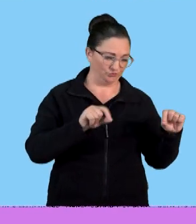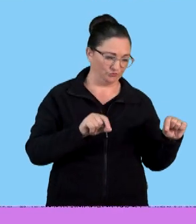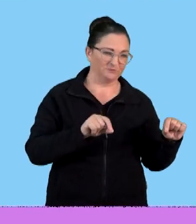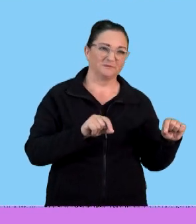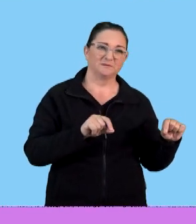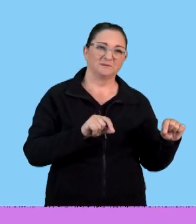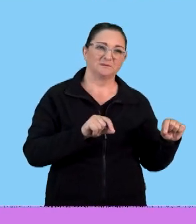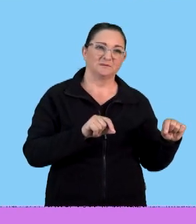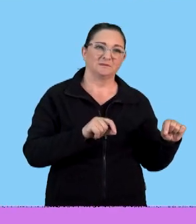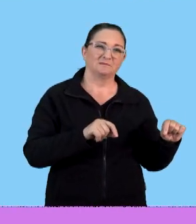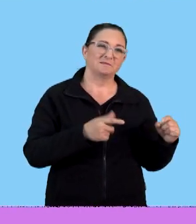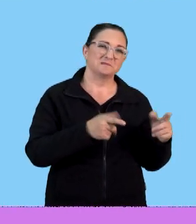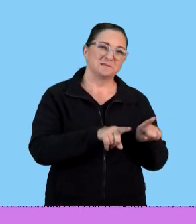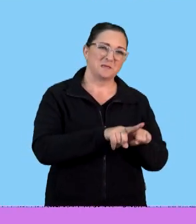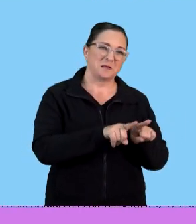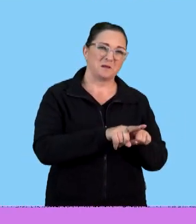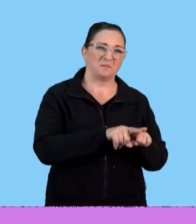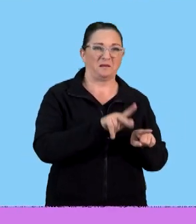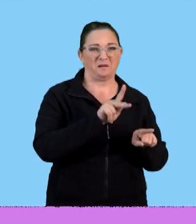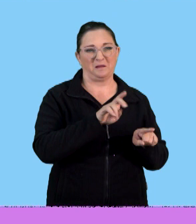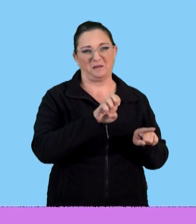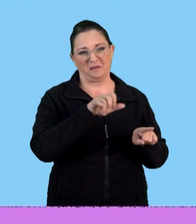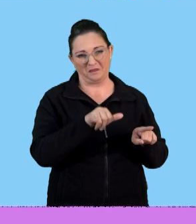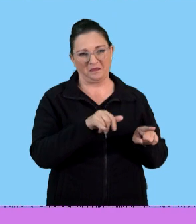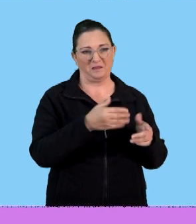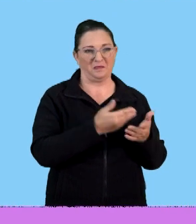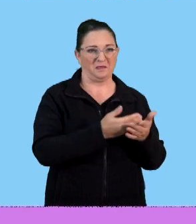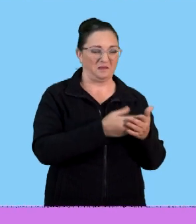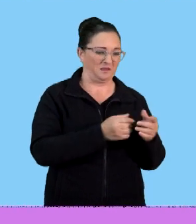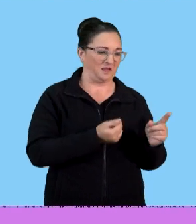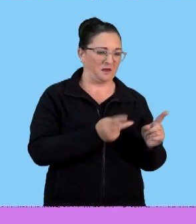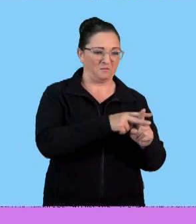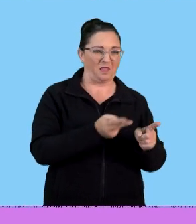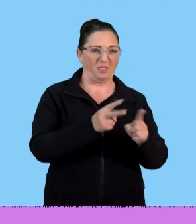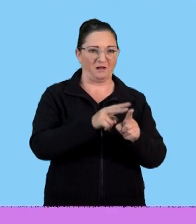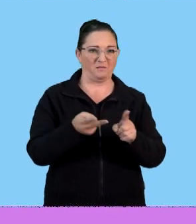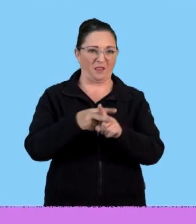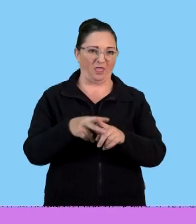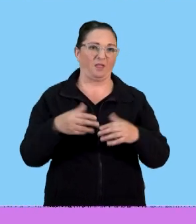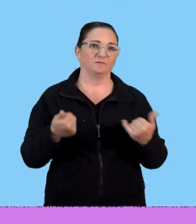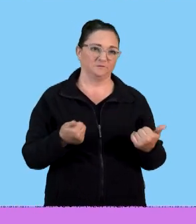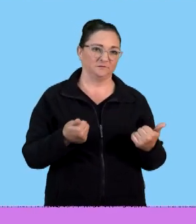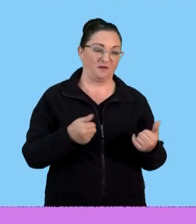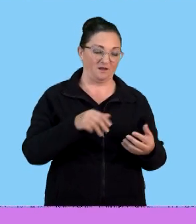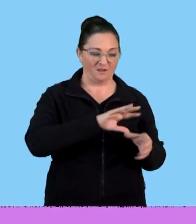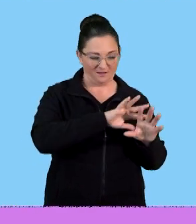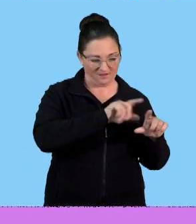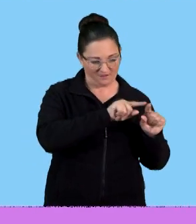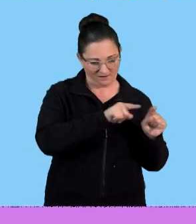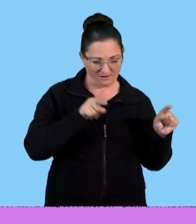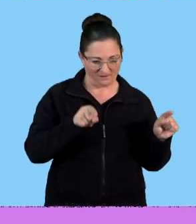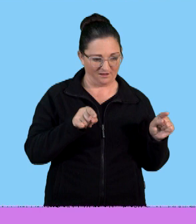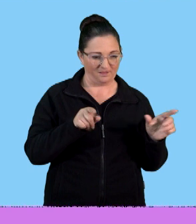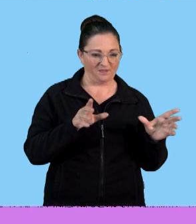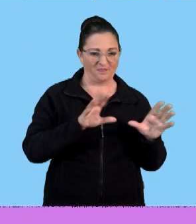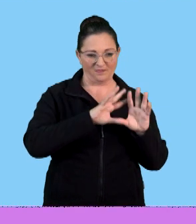check. This is basically like a key that was given to us, and we applied the key, right? We've added it